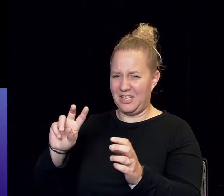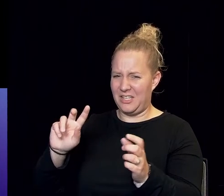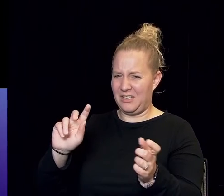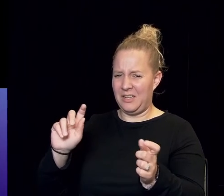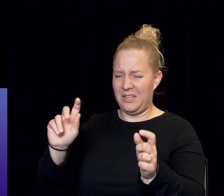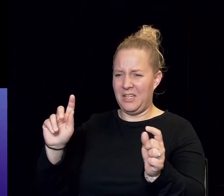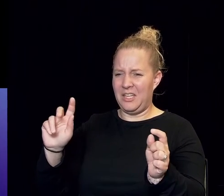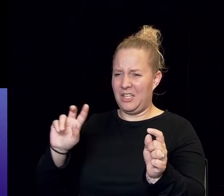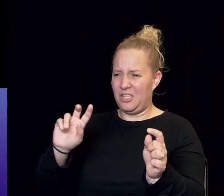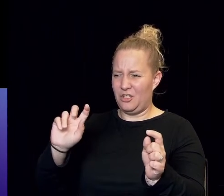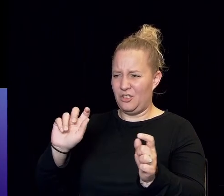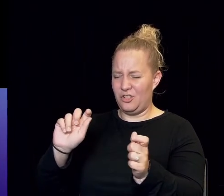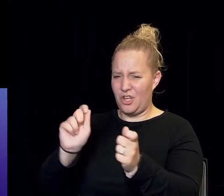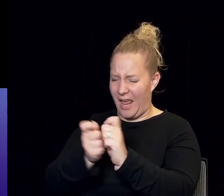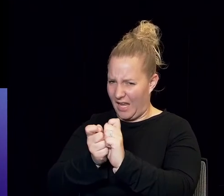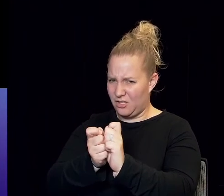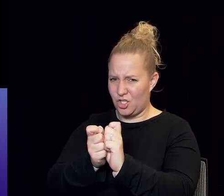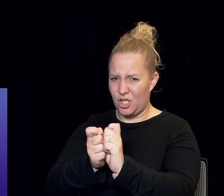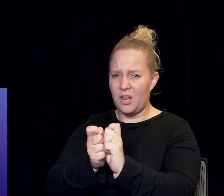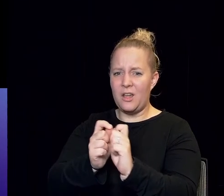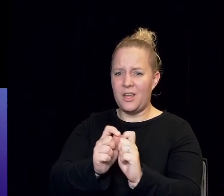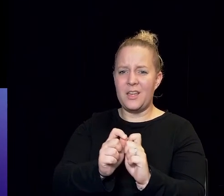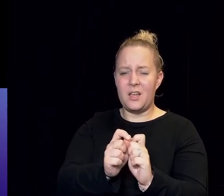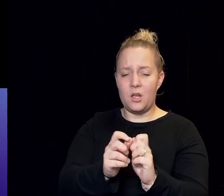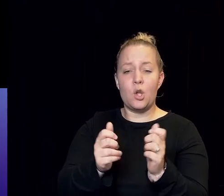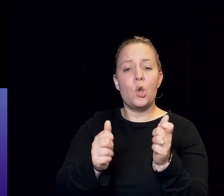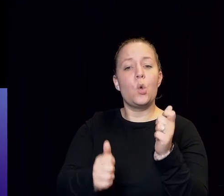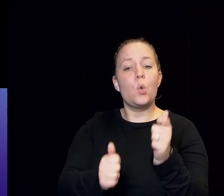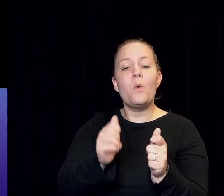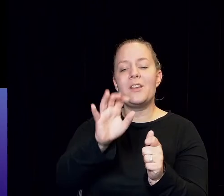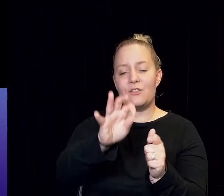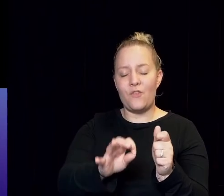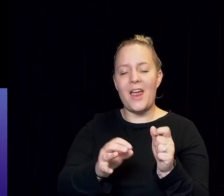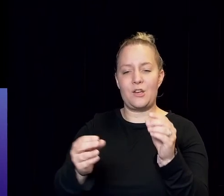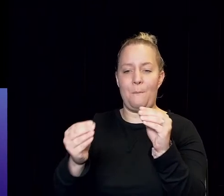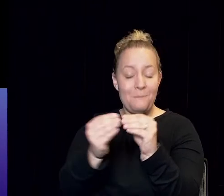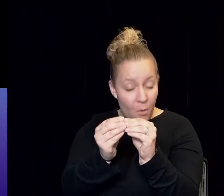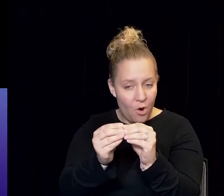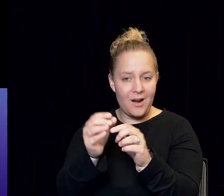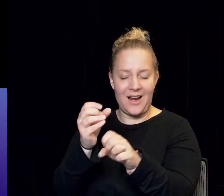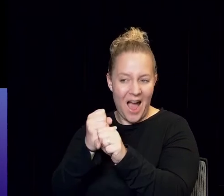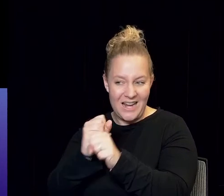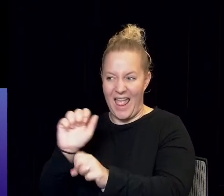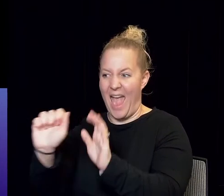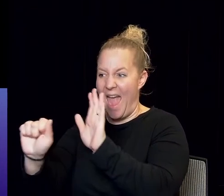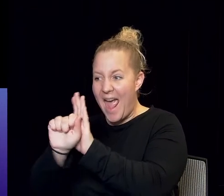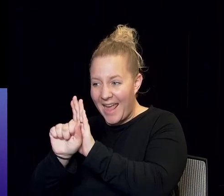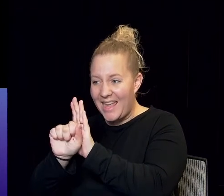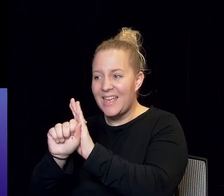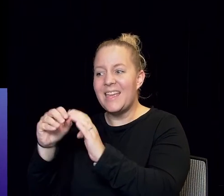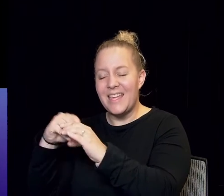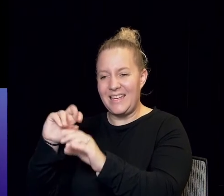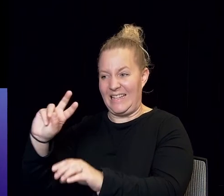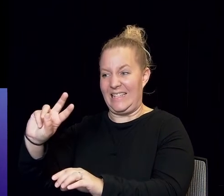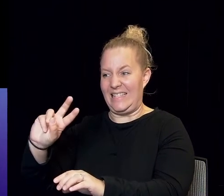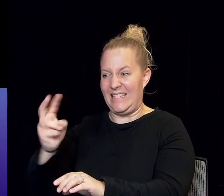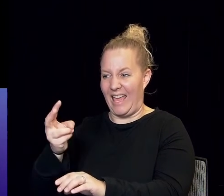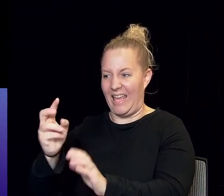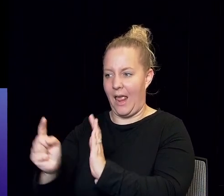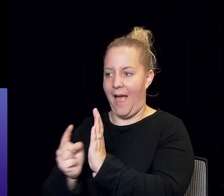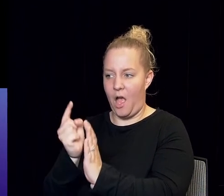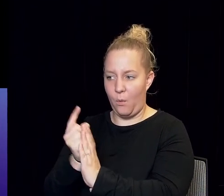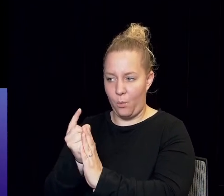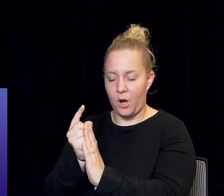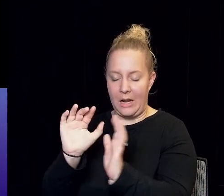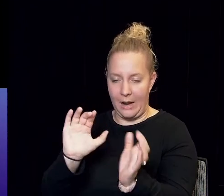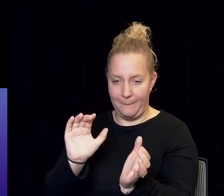or you can rewrite it. So it should say what fraction more of the students got an A in second hour than in first hour.